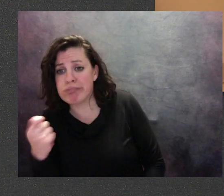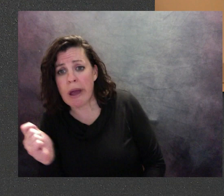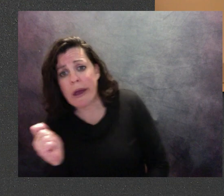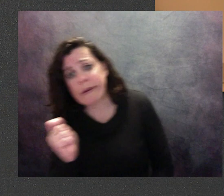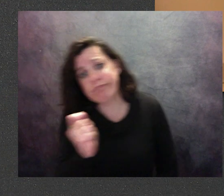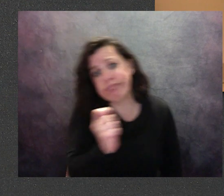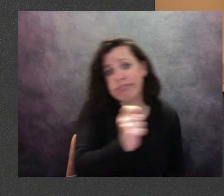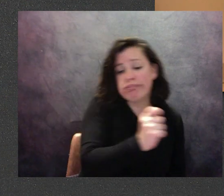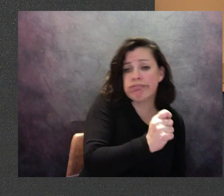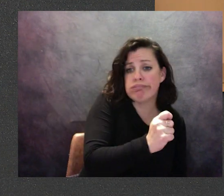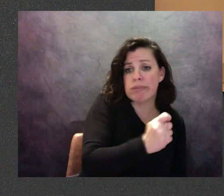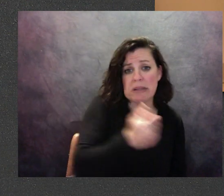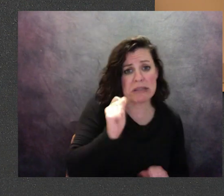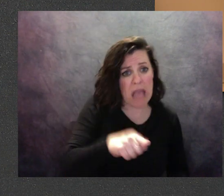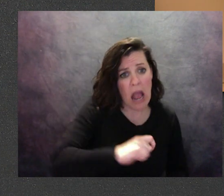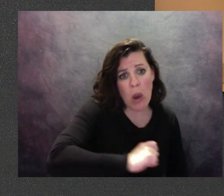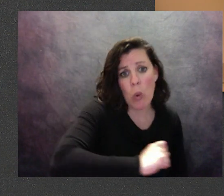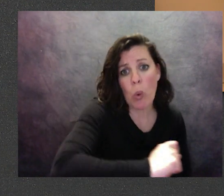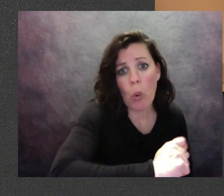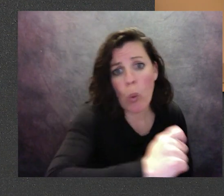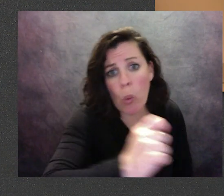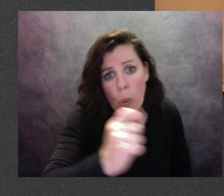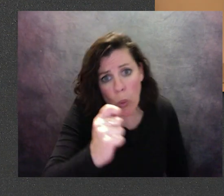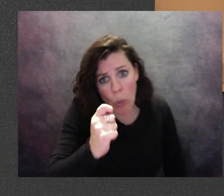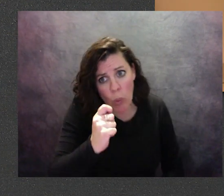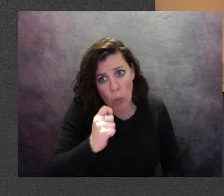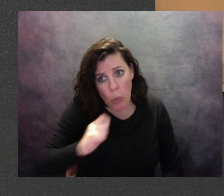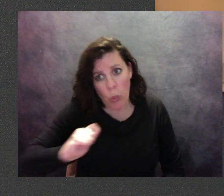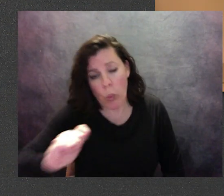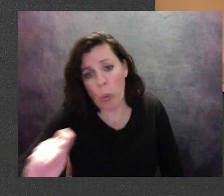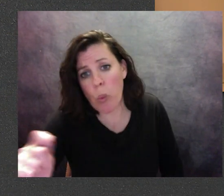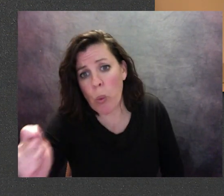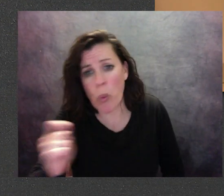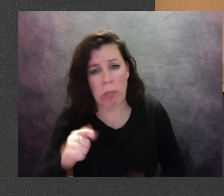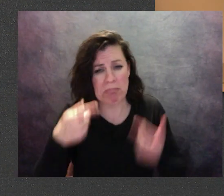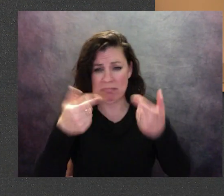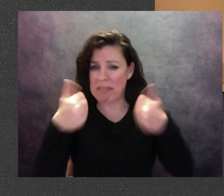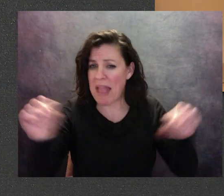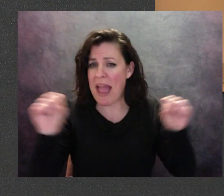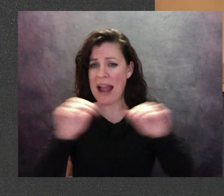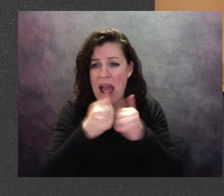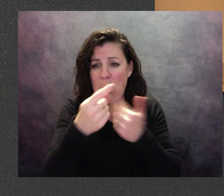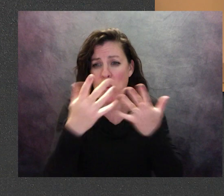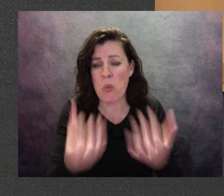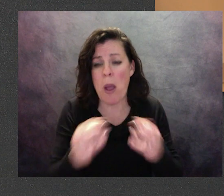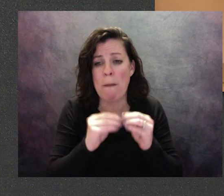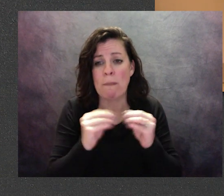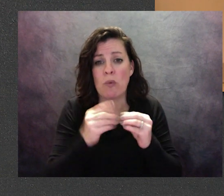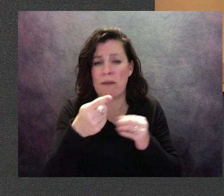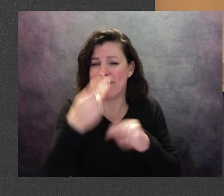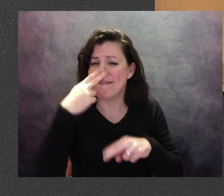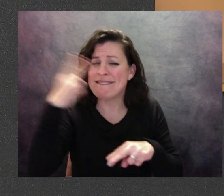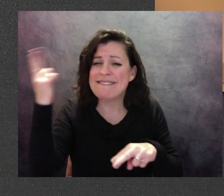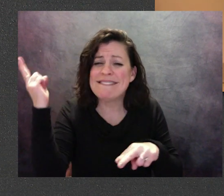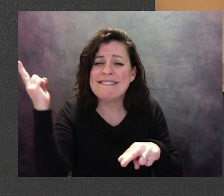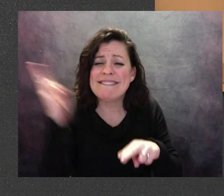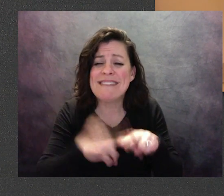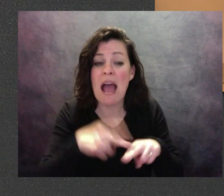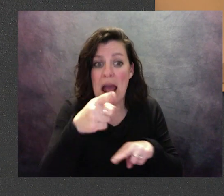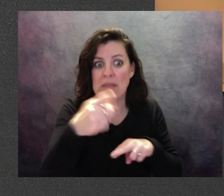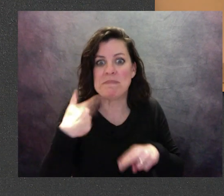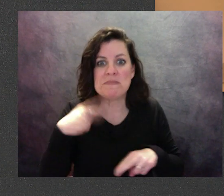and here. And I think it would be fun to put more metal pieces